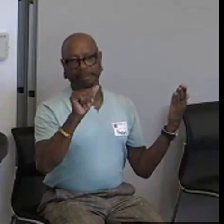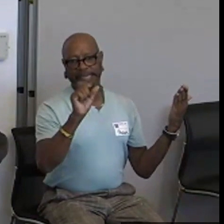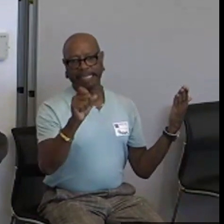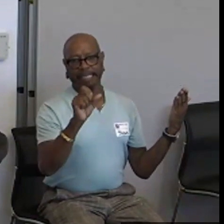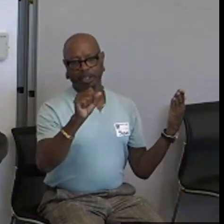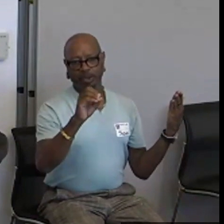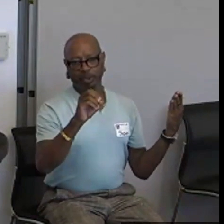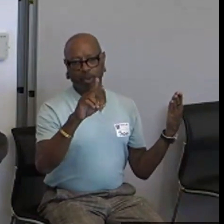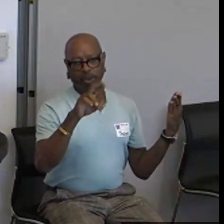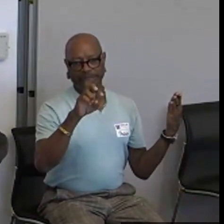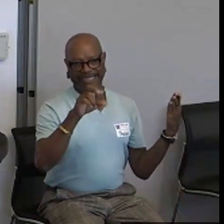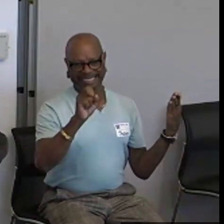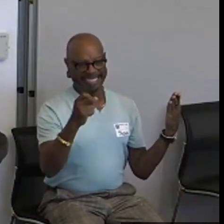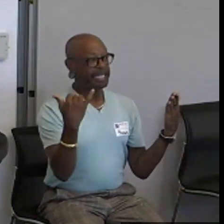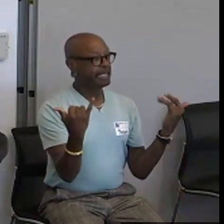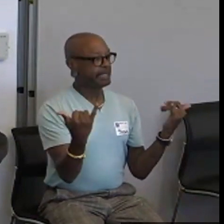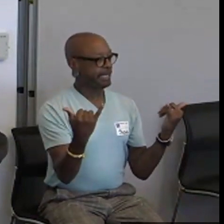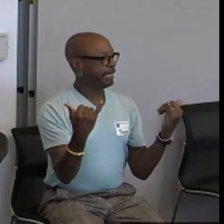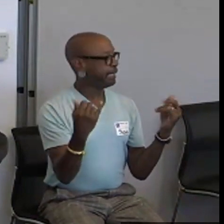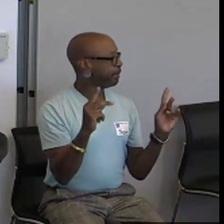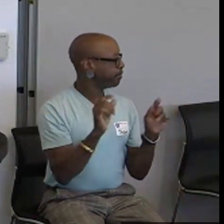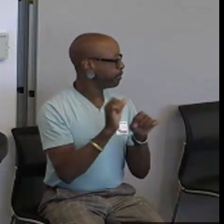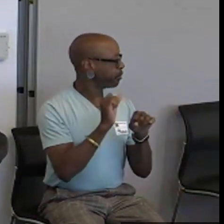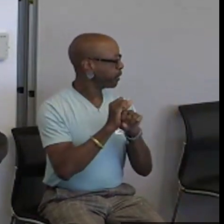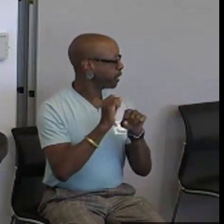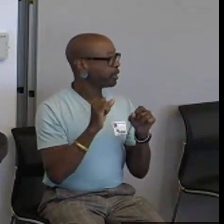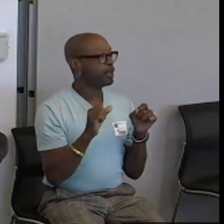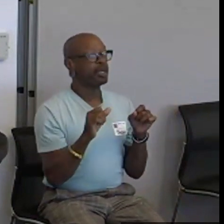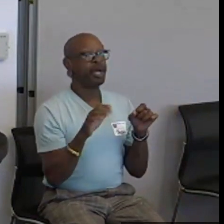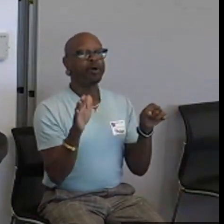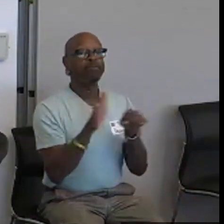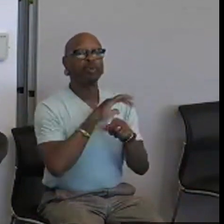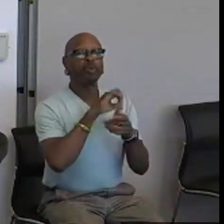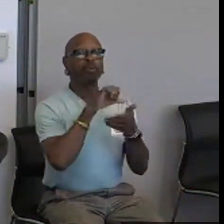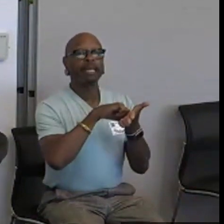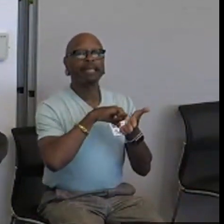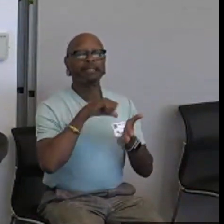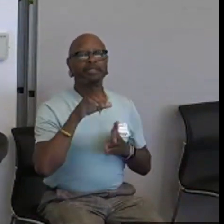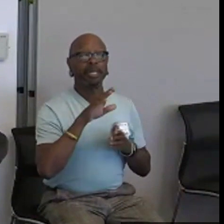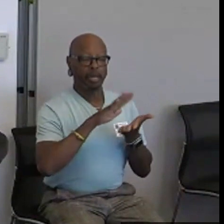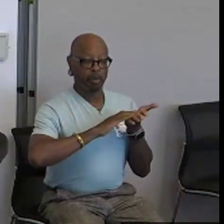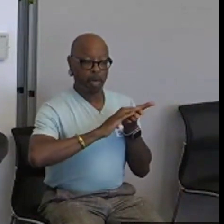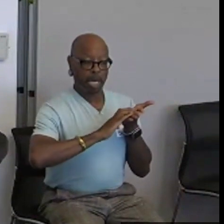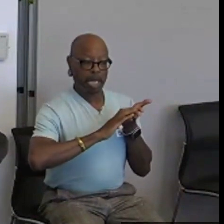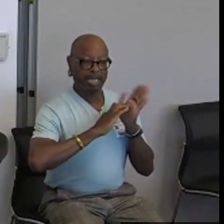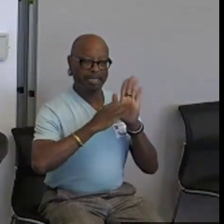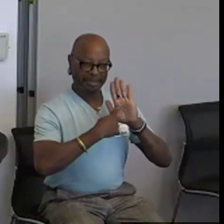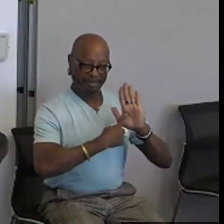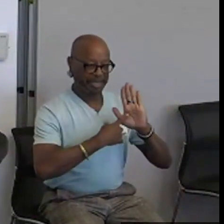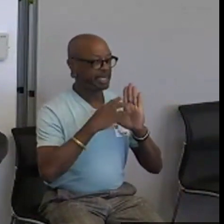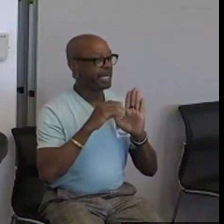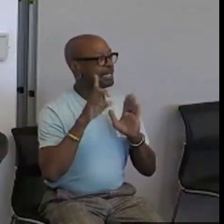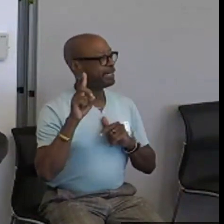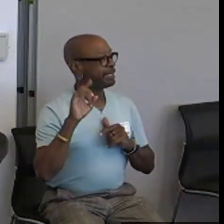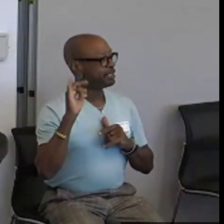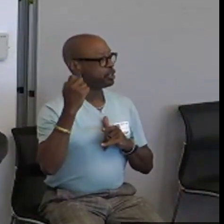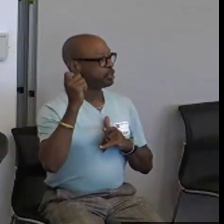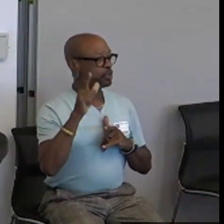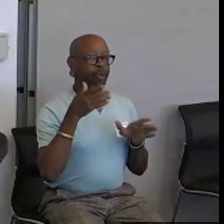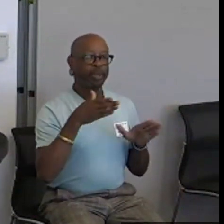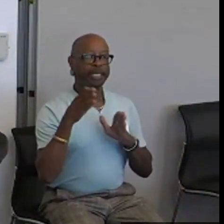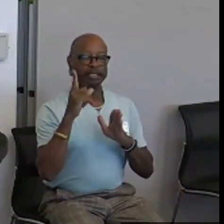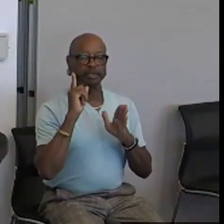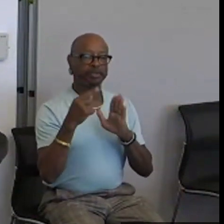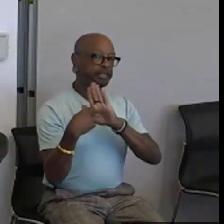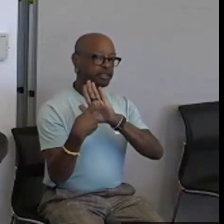Today, and people have been working on full page Braille displays and digital ways of displaying information